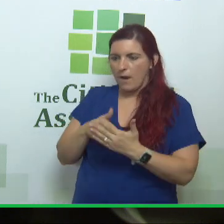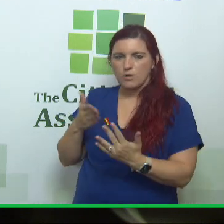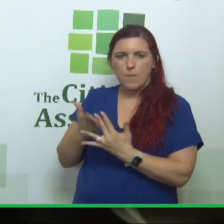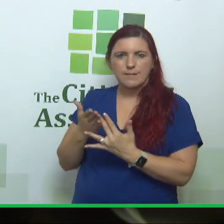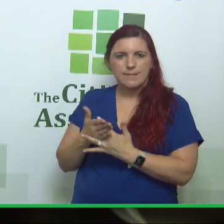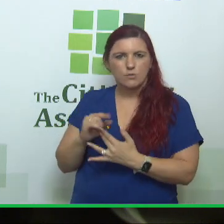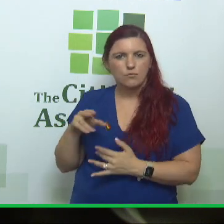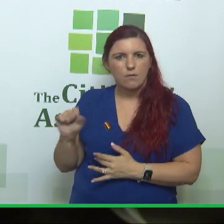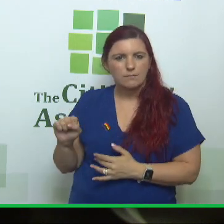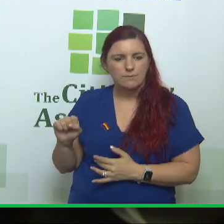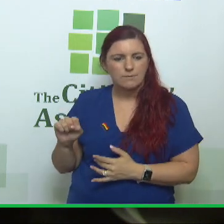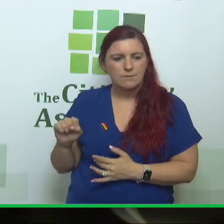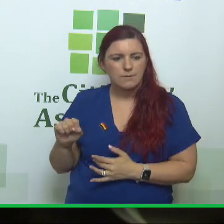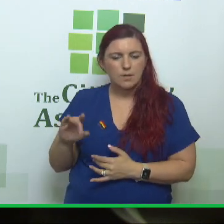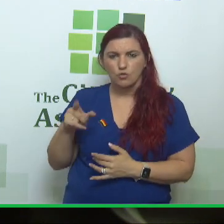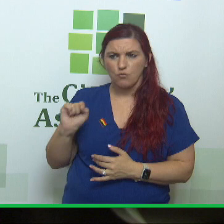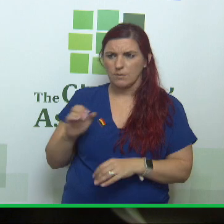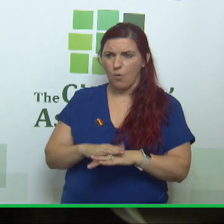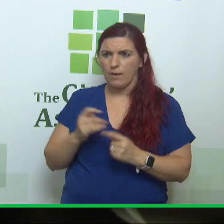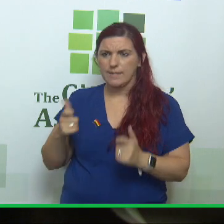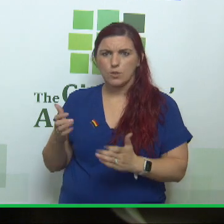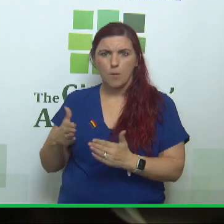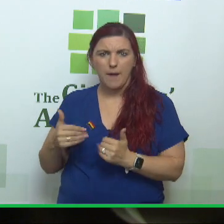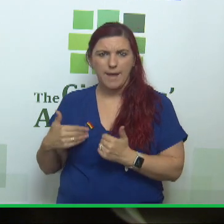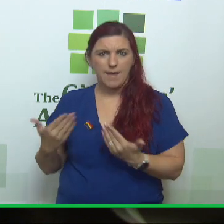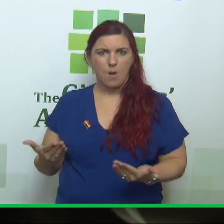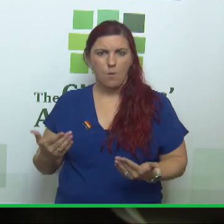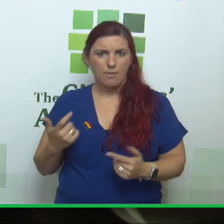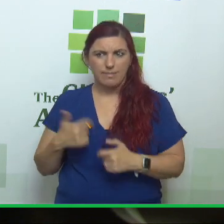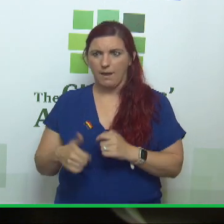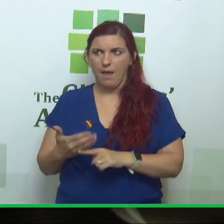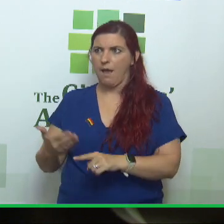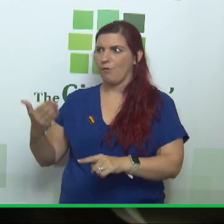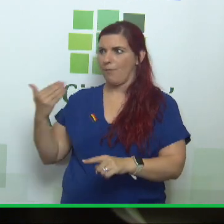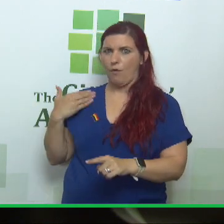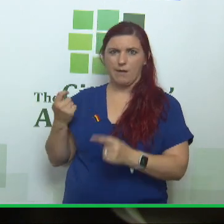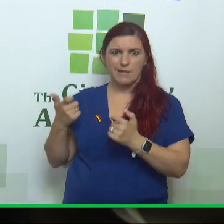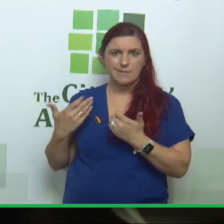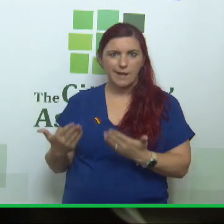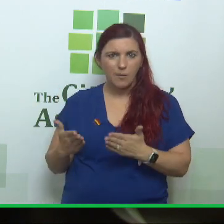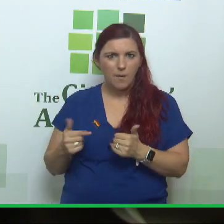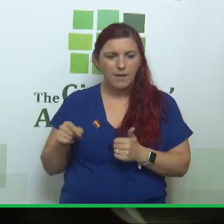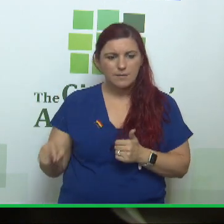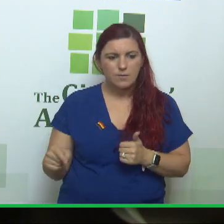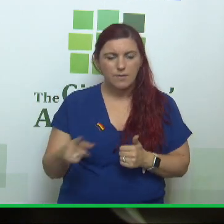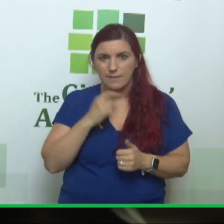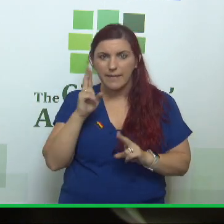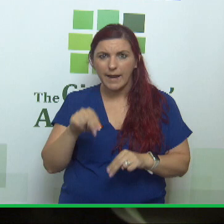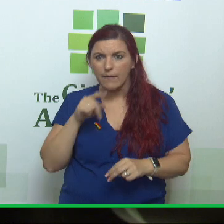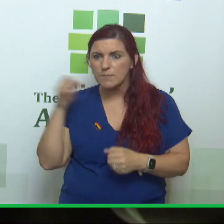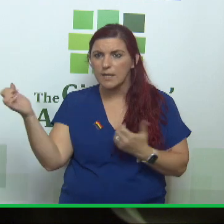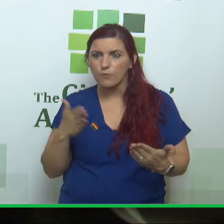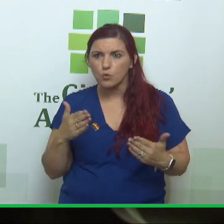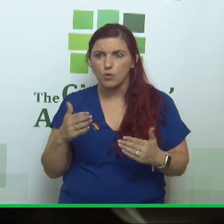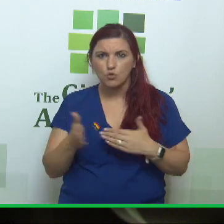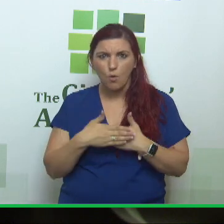there. In fact, drugs have never been more accessible. Our clients can use Snapchat and have drugs delivered to your door quicker than food. We need